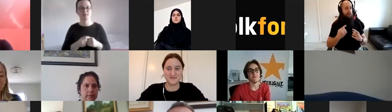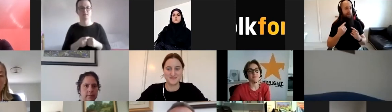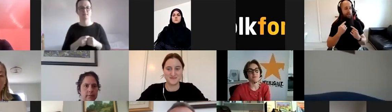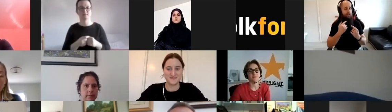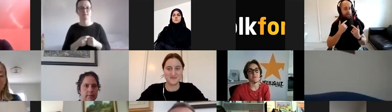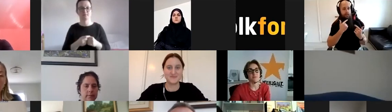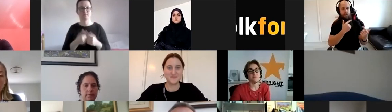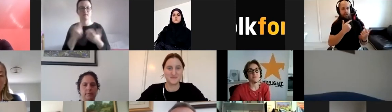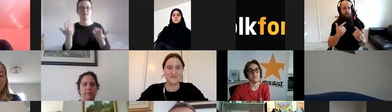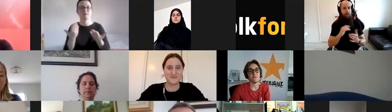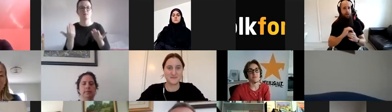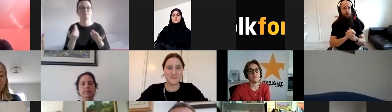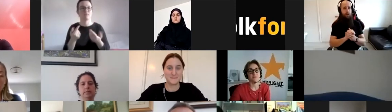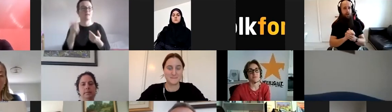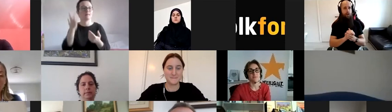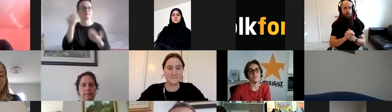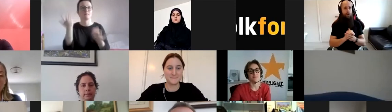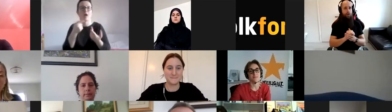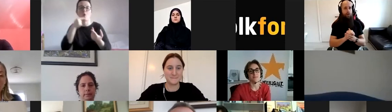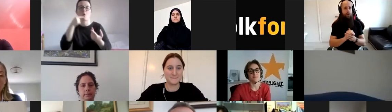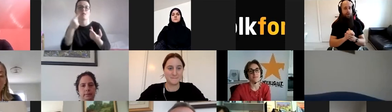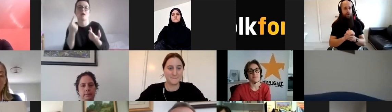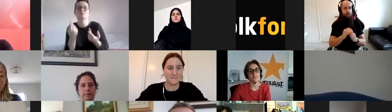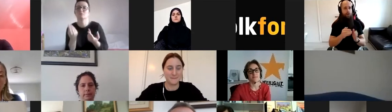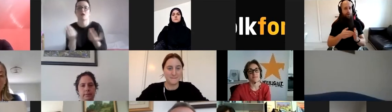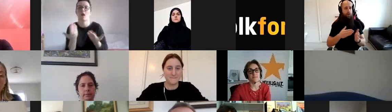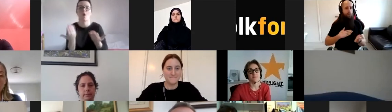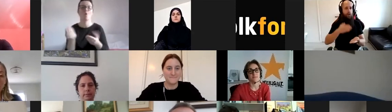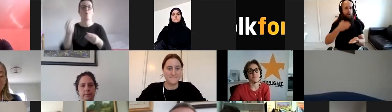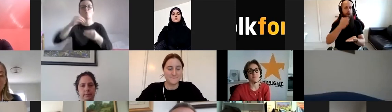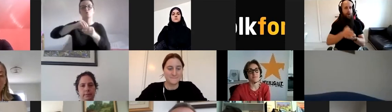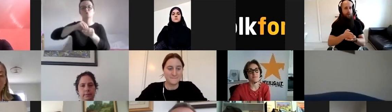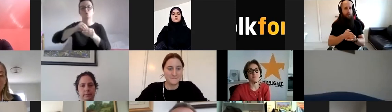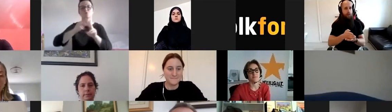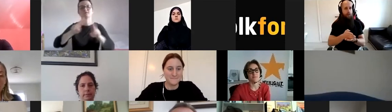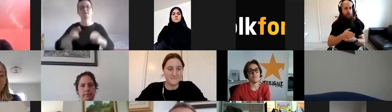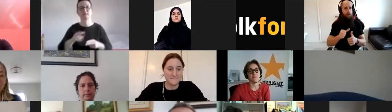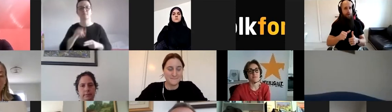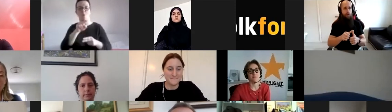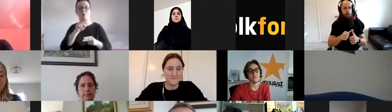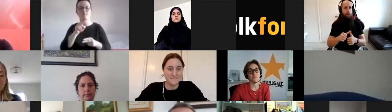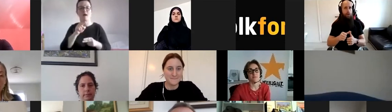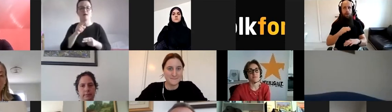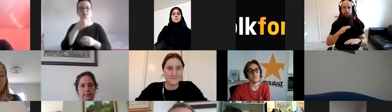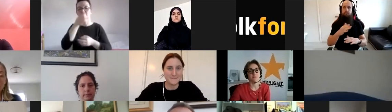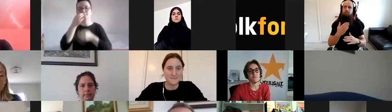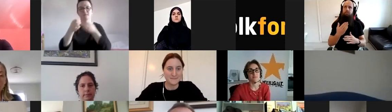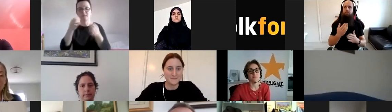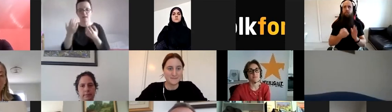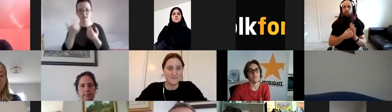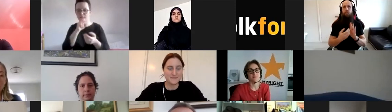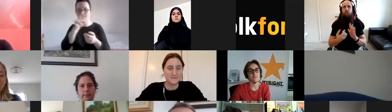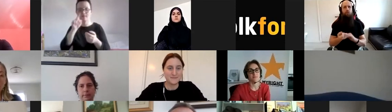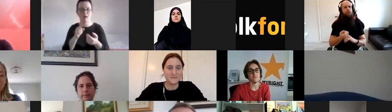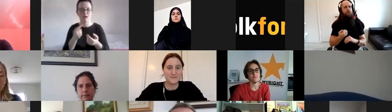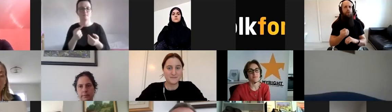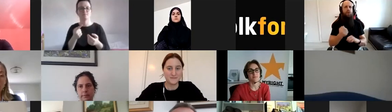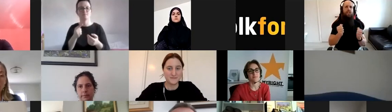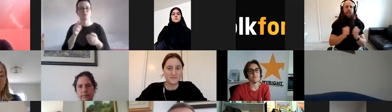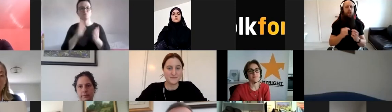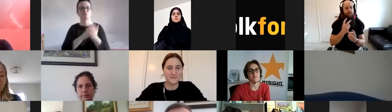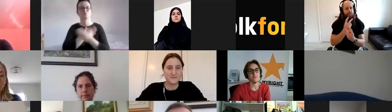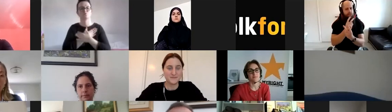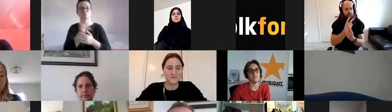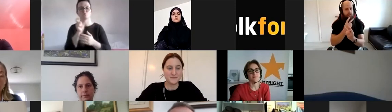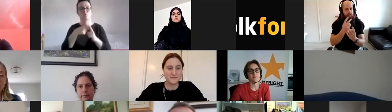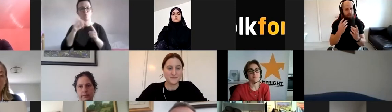right for somehow introducing a system into these